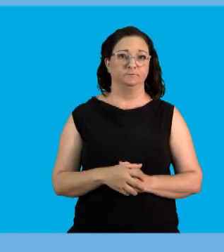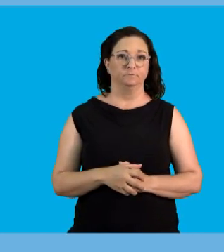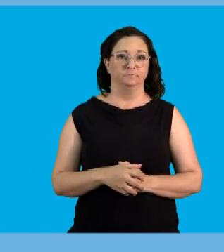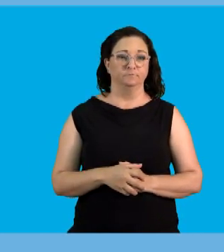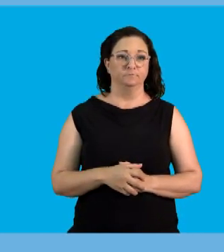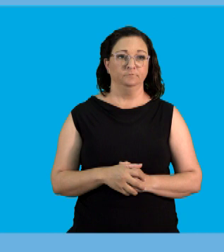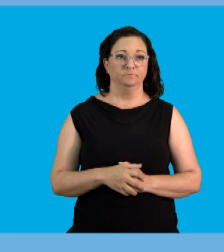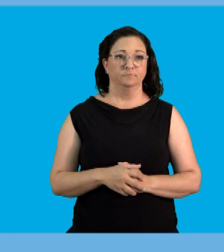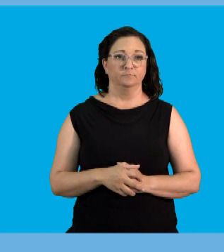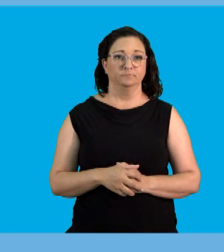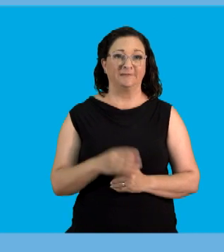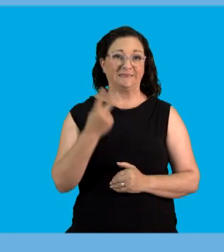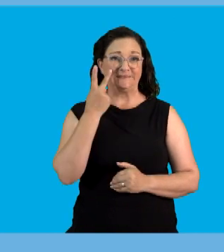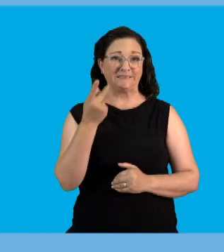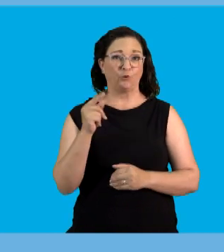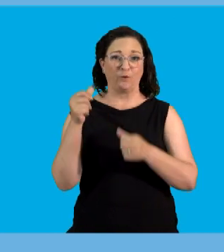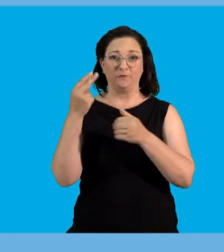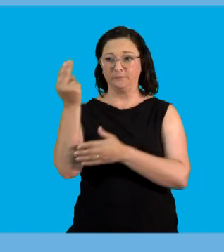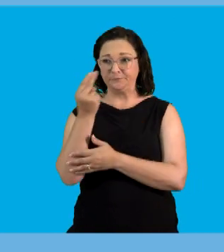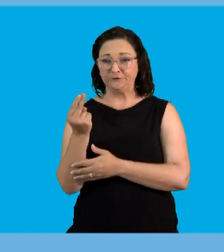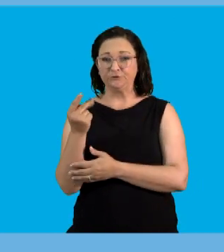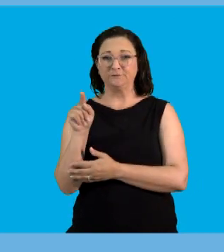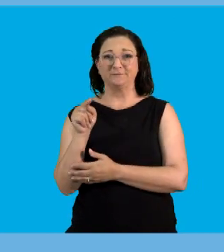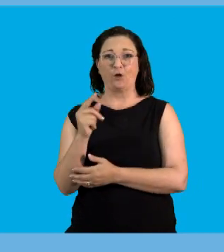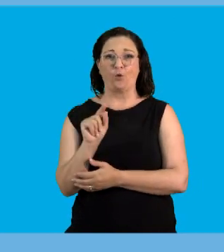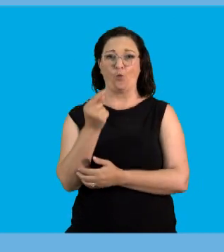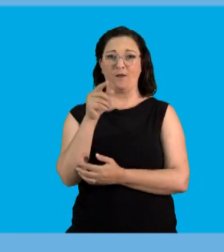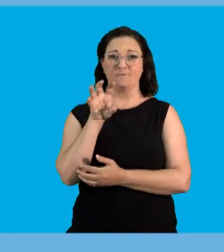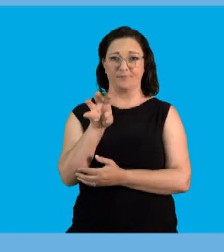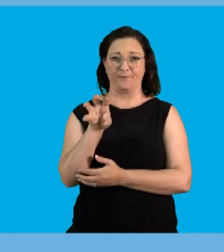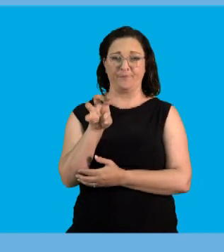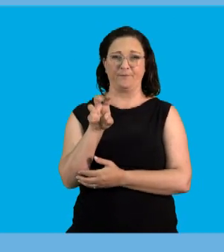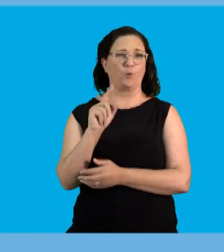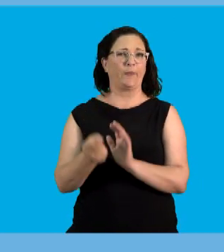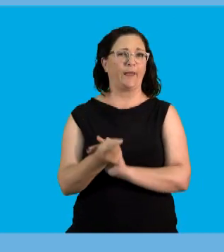happening in the diagram with reference to the volume of the container. So picture number one,